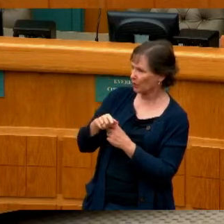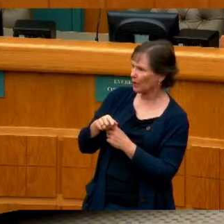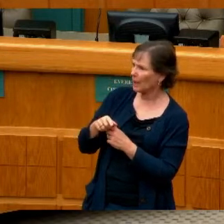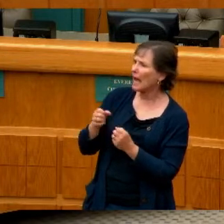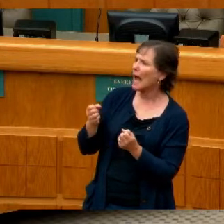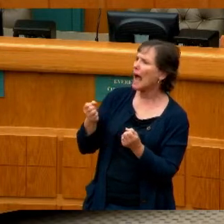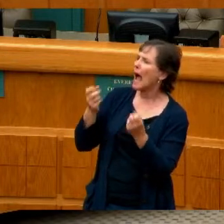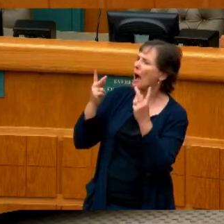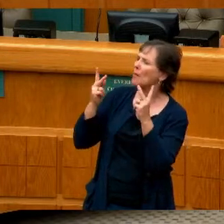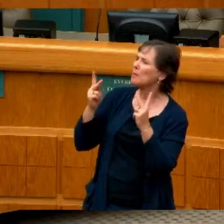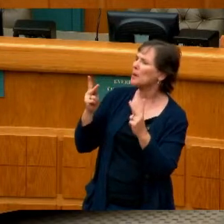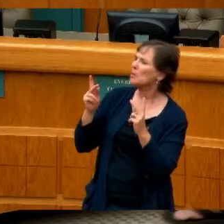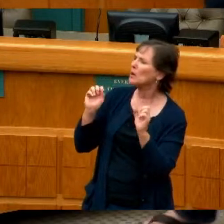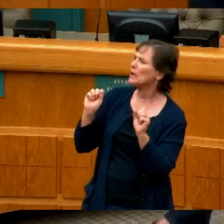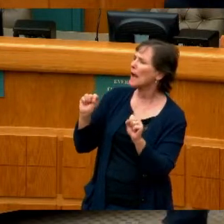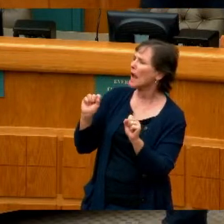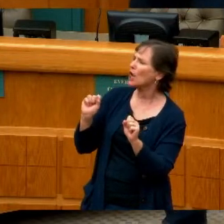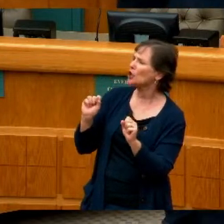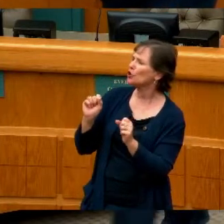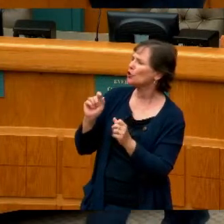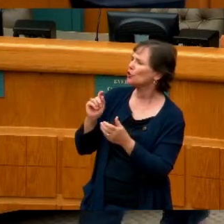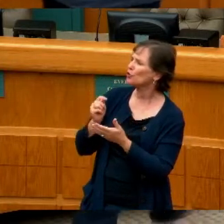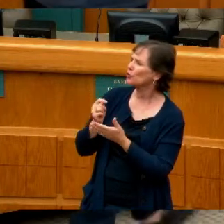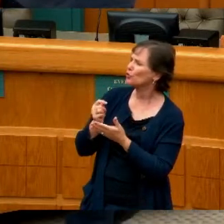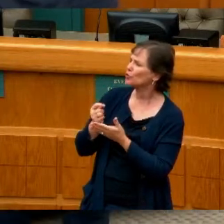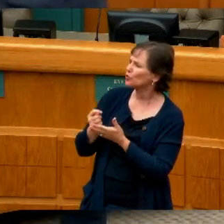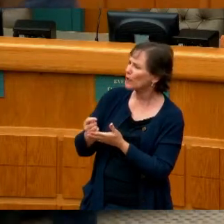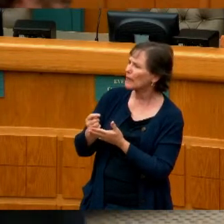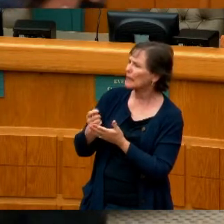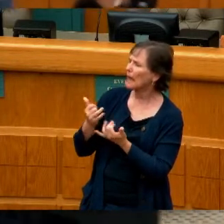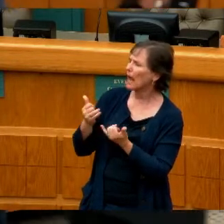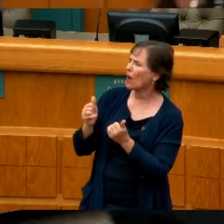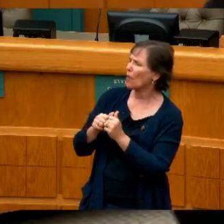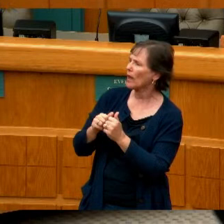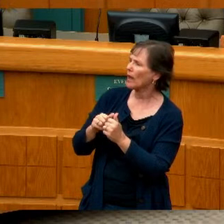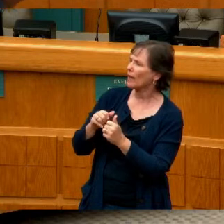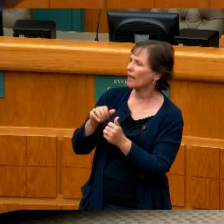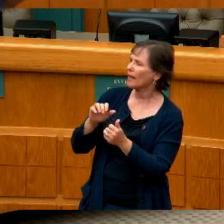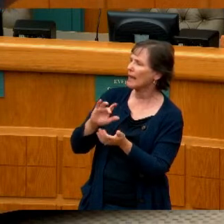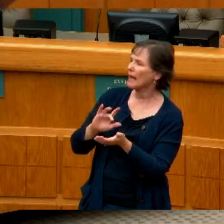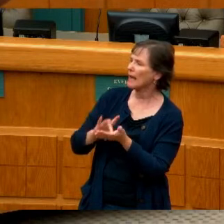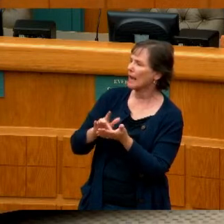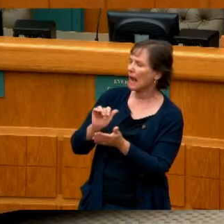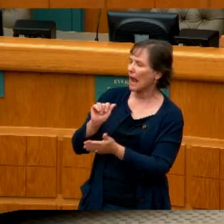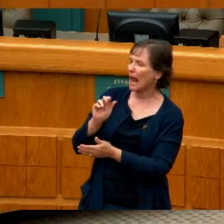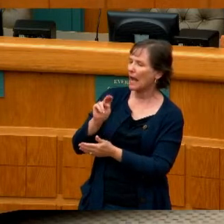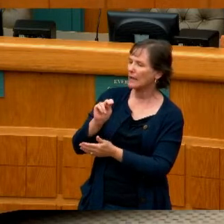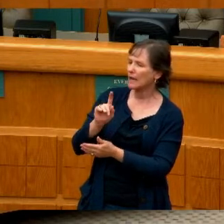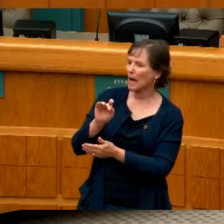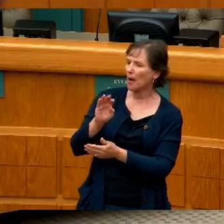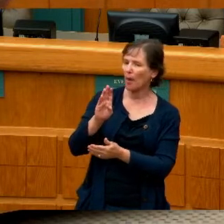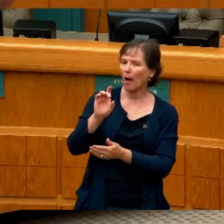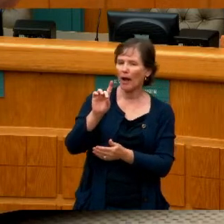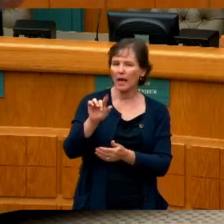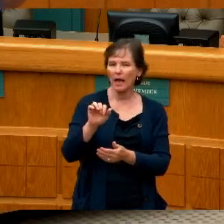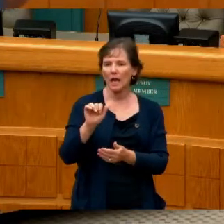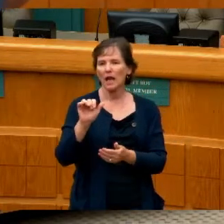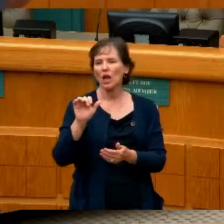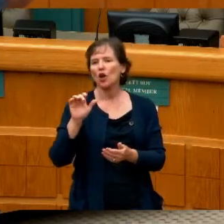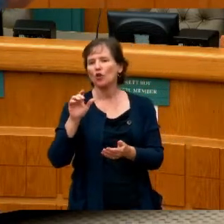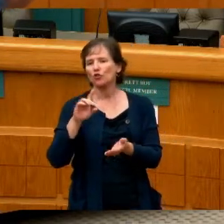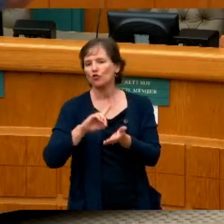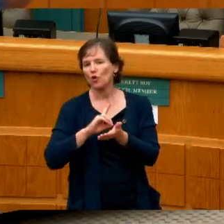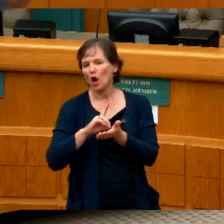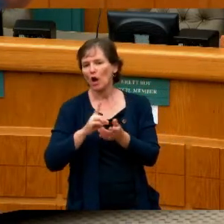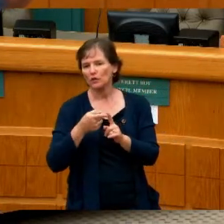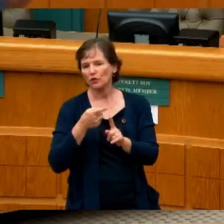Tiffany Anderson. Hello. So, Annette, this will be a question for you. How many people can we treat with the